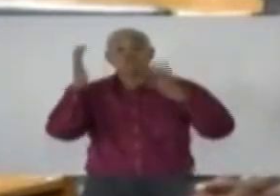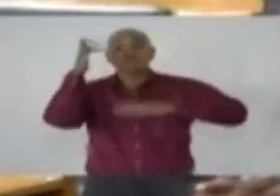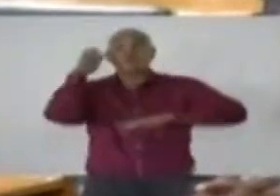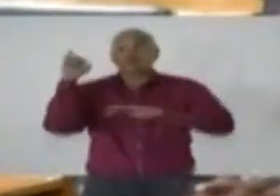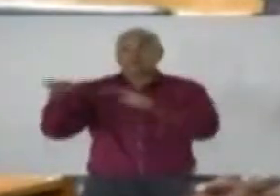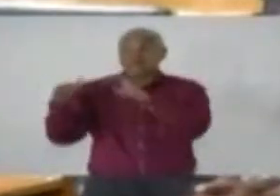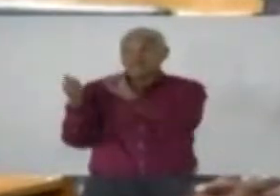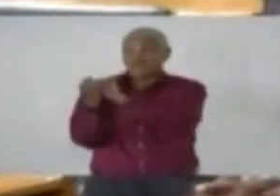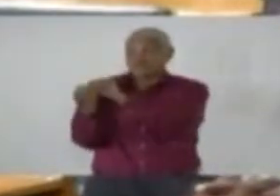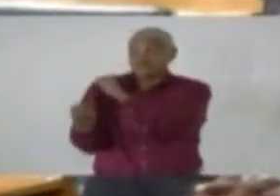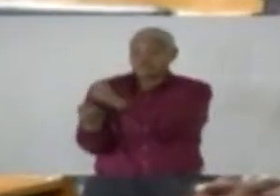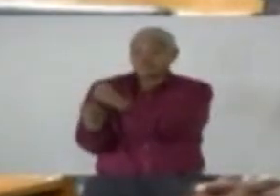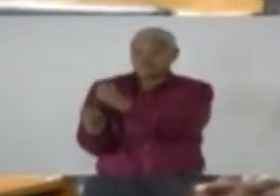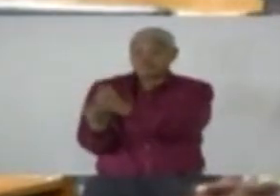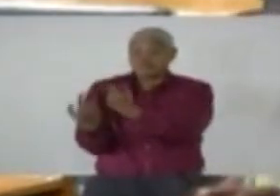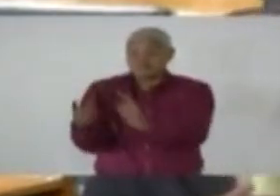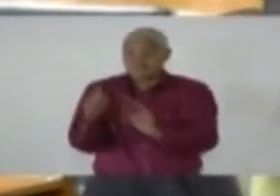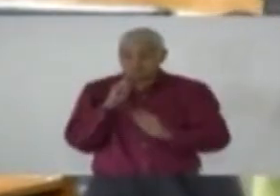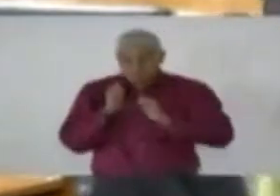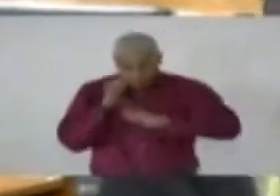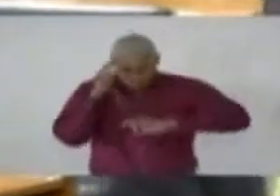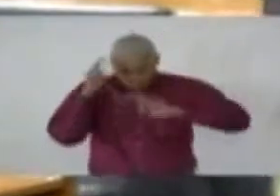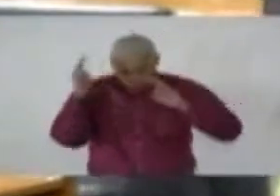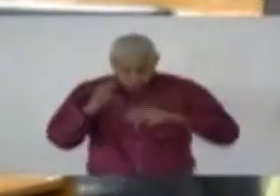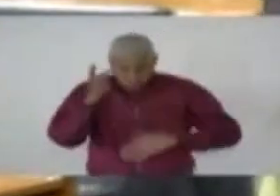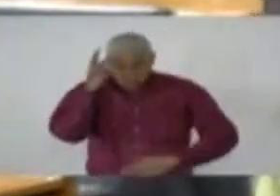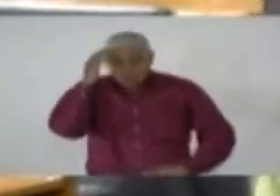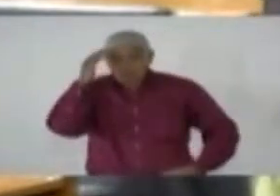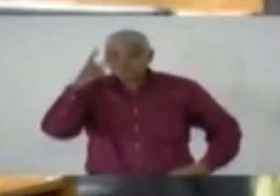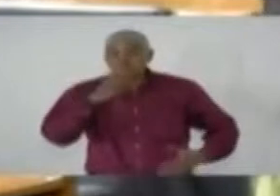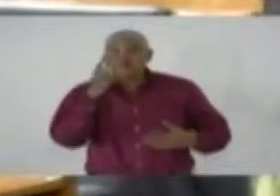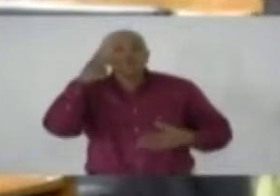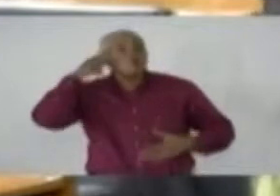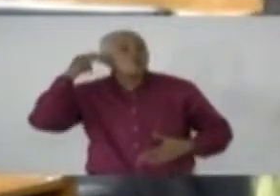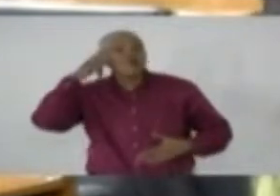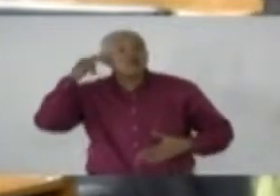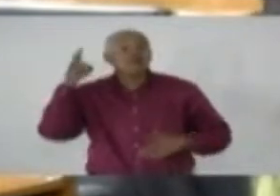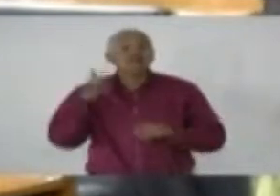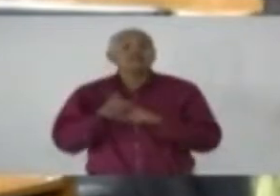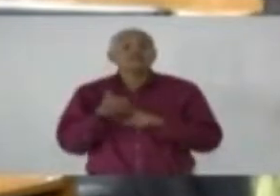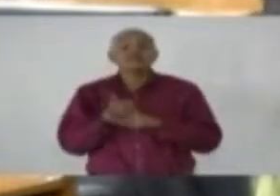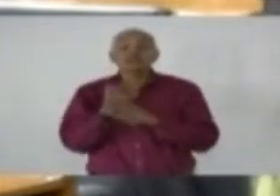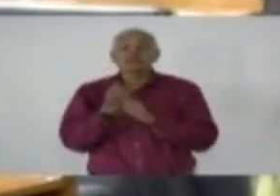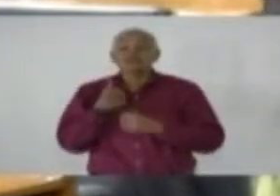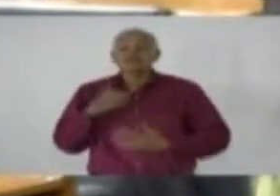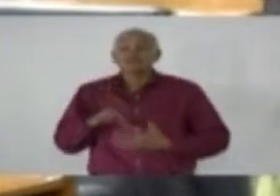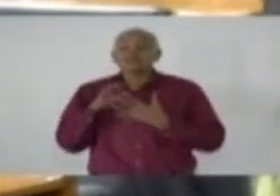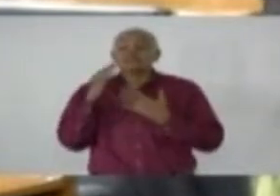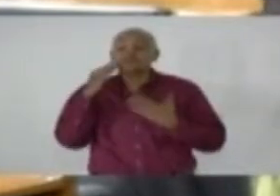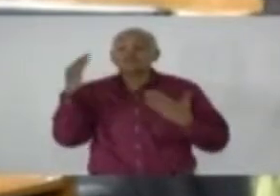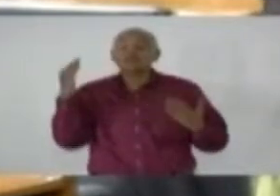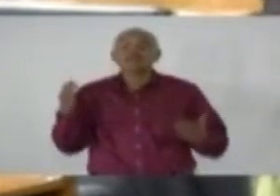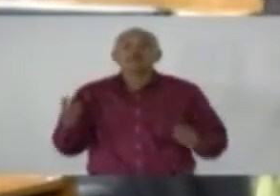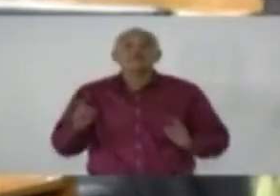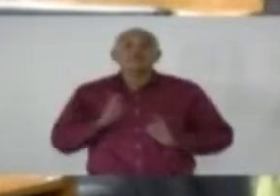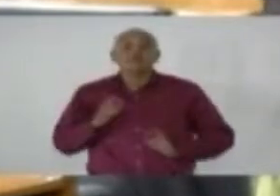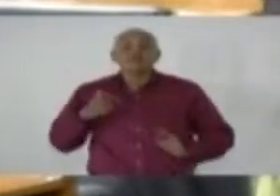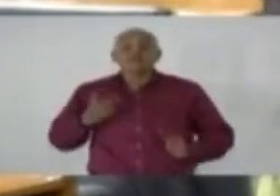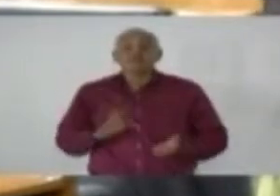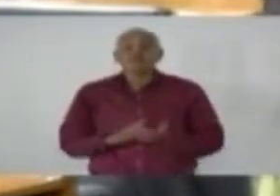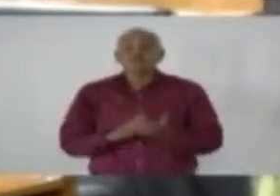support. The Most Honourable Prime Minister Andrew Holness gets my very special thanks for giving me the